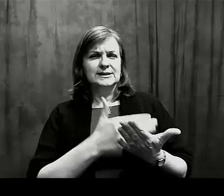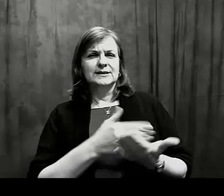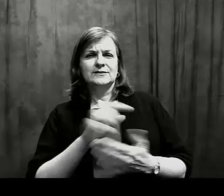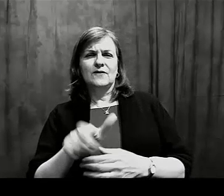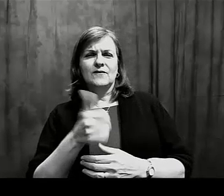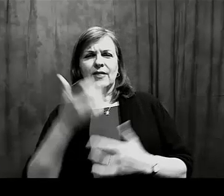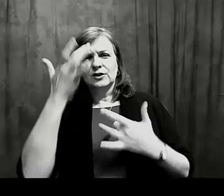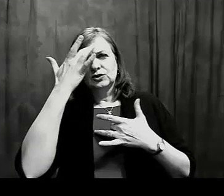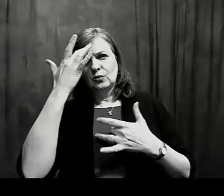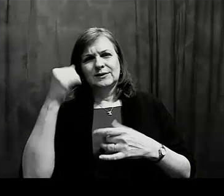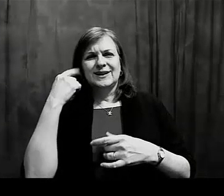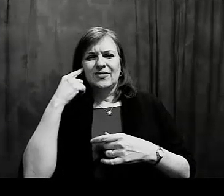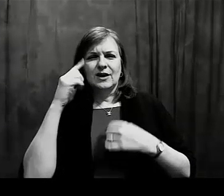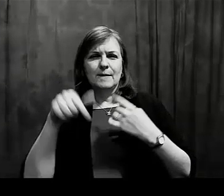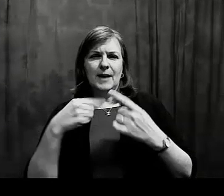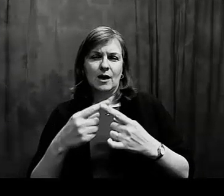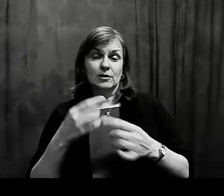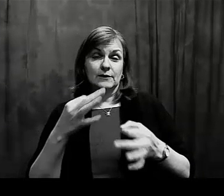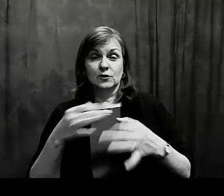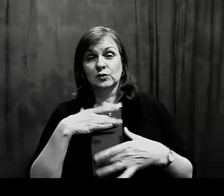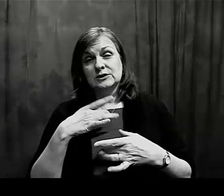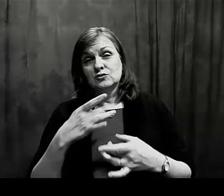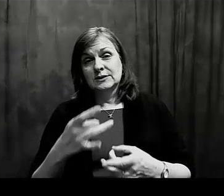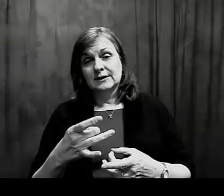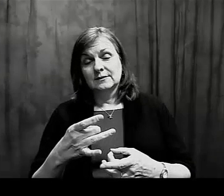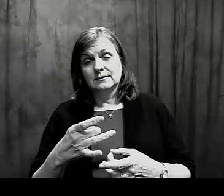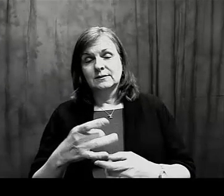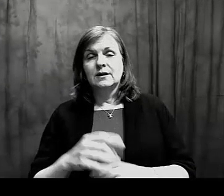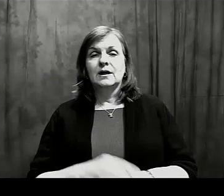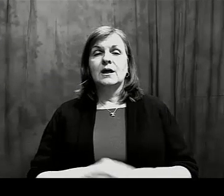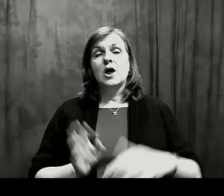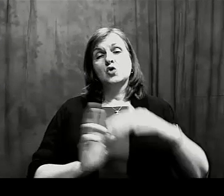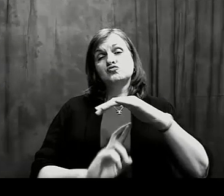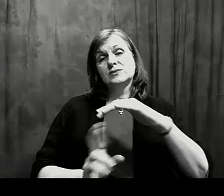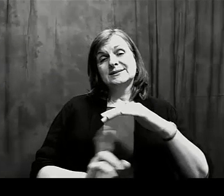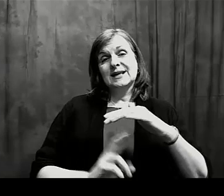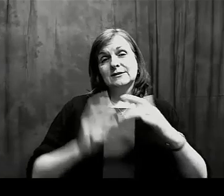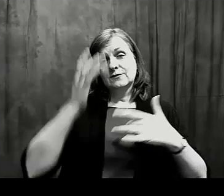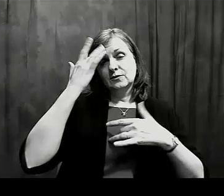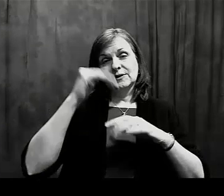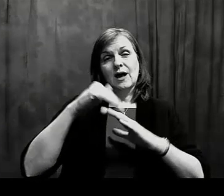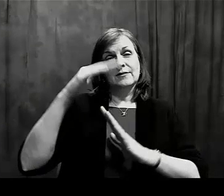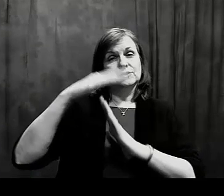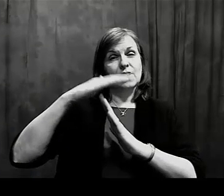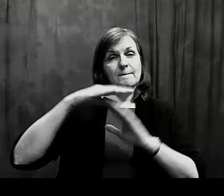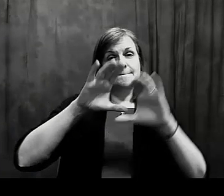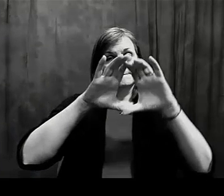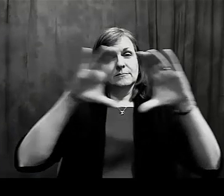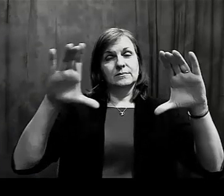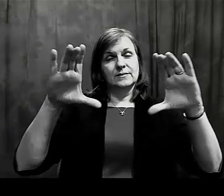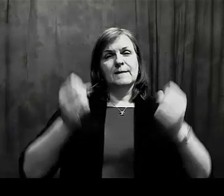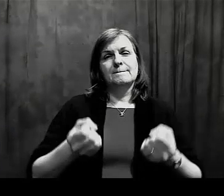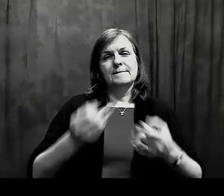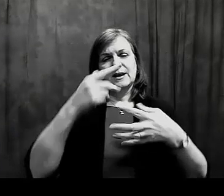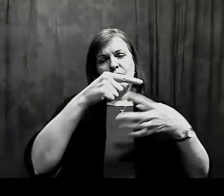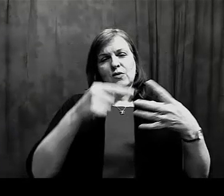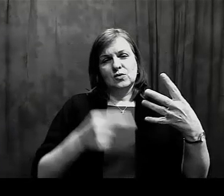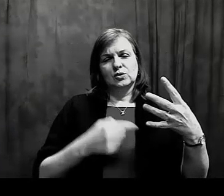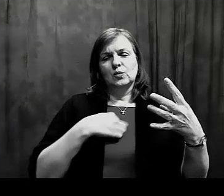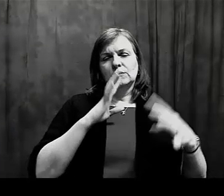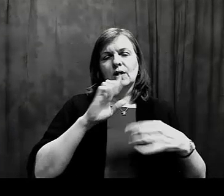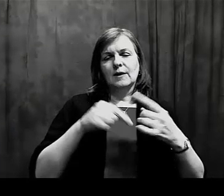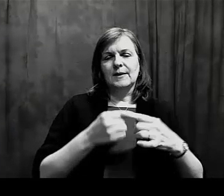There are a couple of disorders here for you to think about if you're interested. Recessive disorders at the